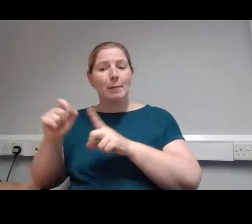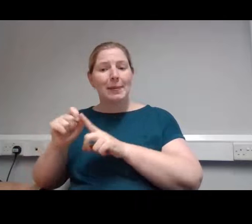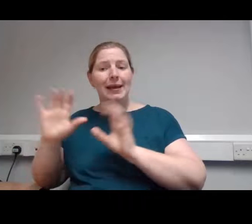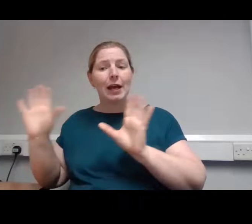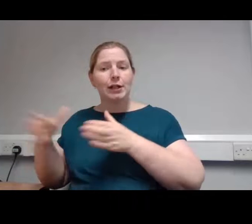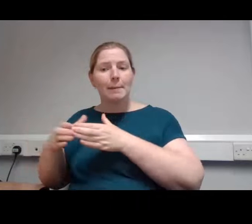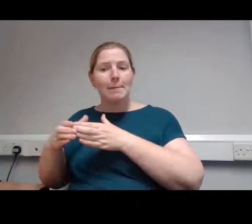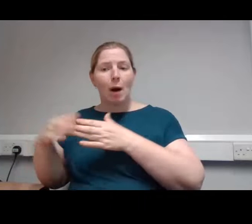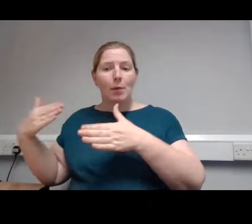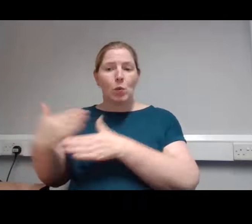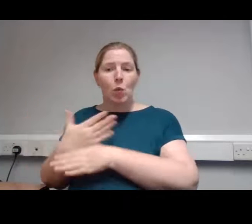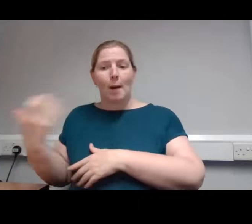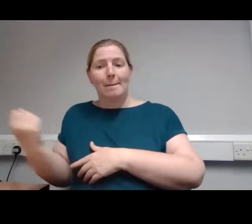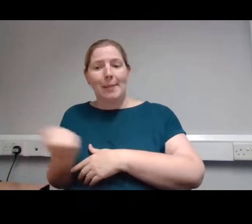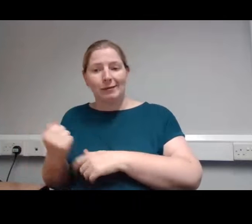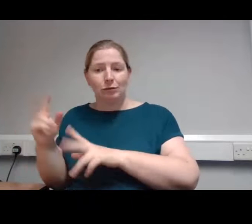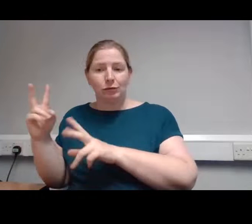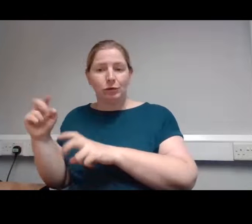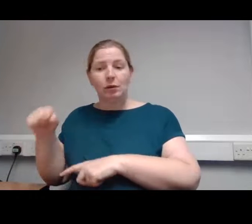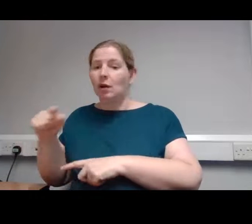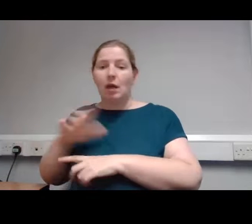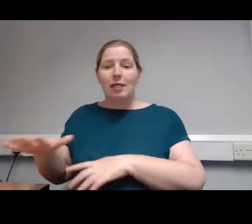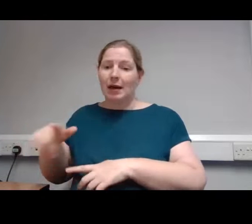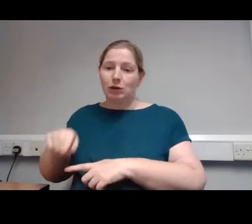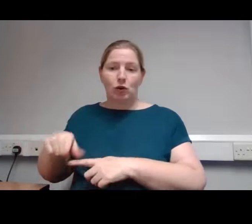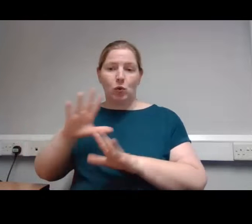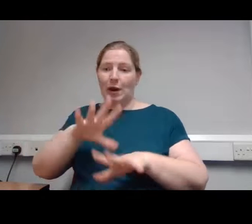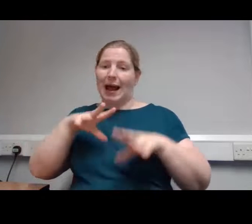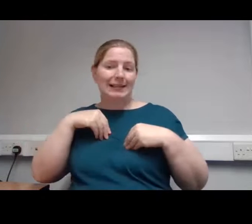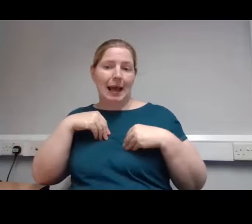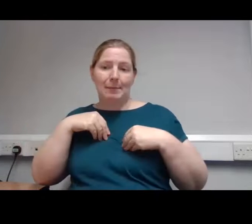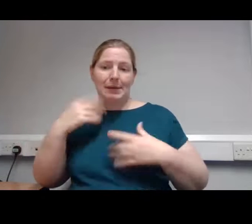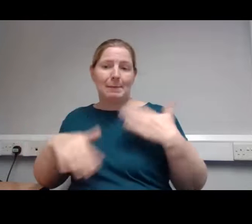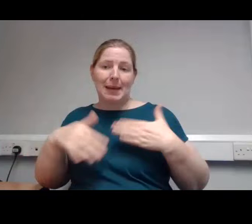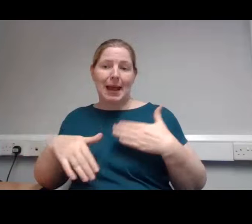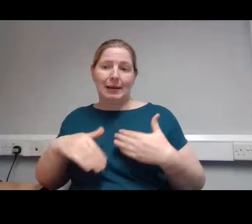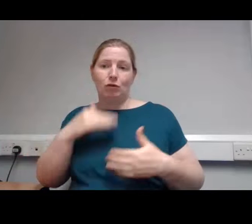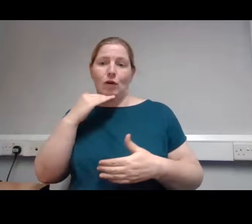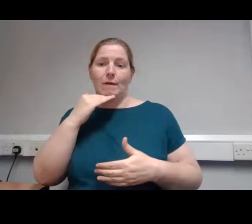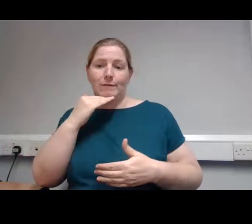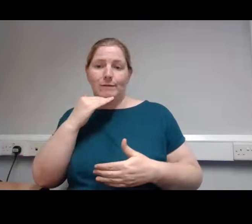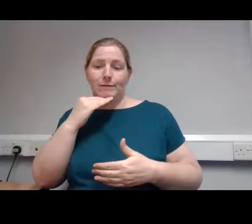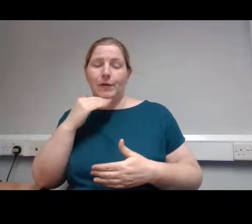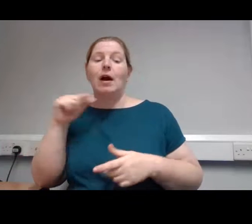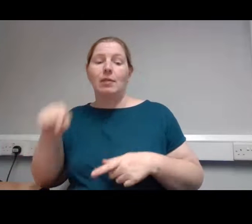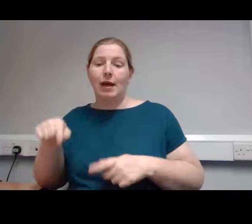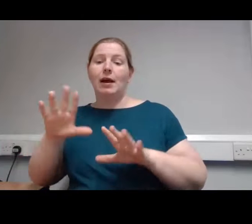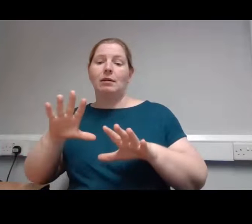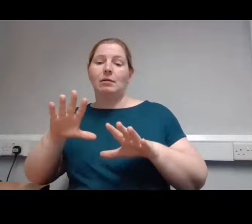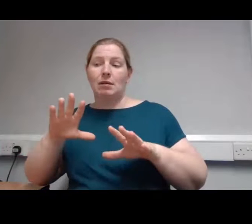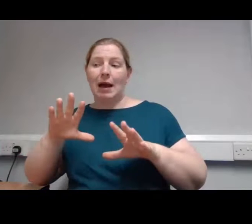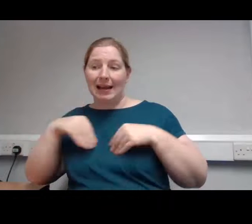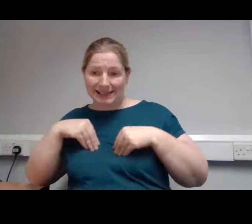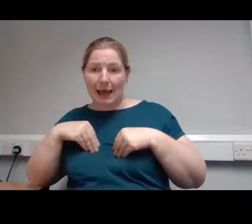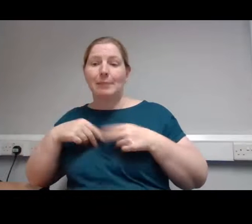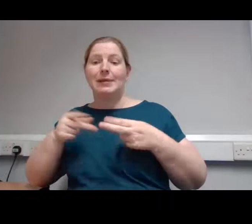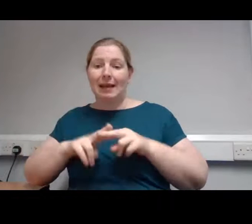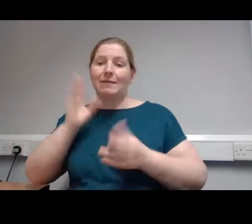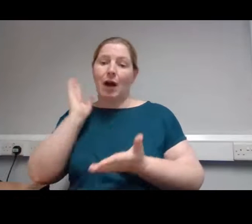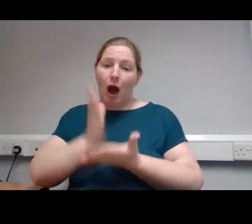and Pensions, don't consider pain as legitimate if you aren't prescribed opioid medications?